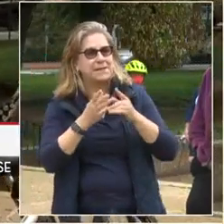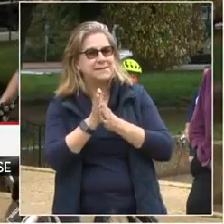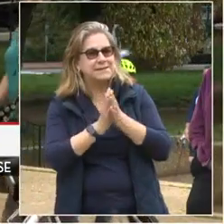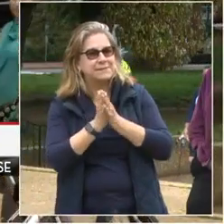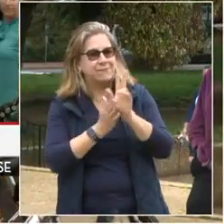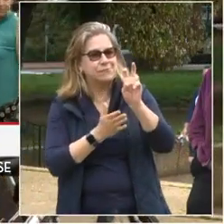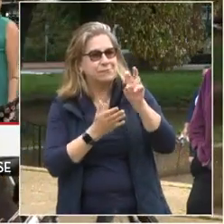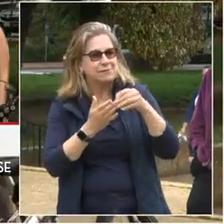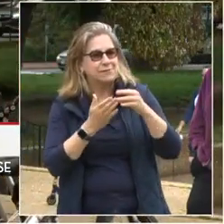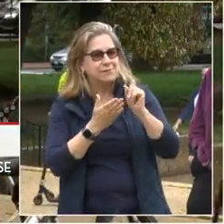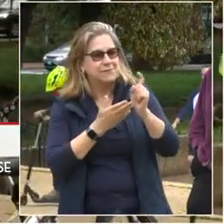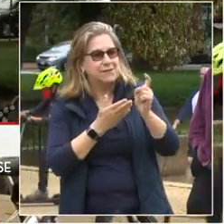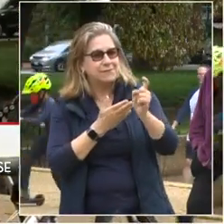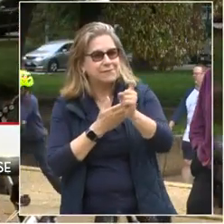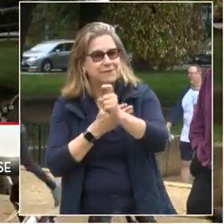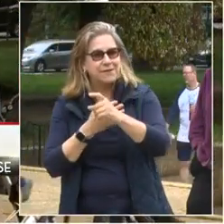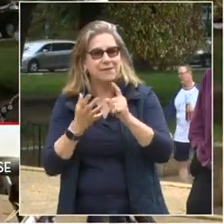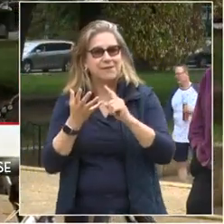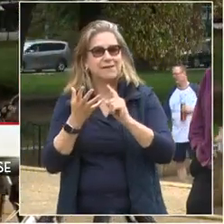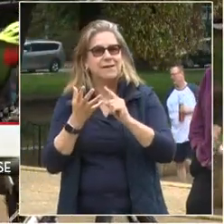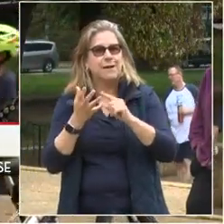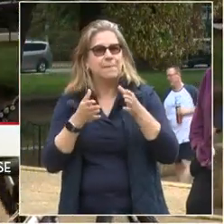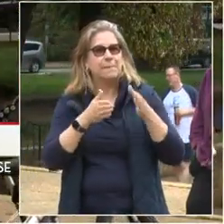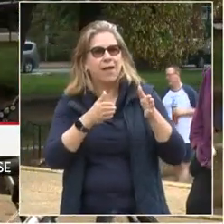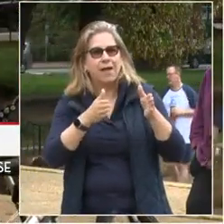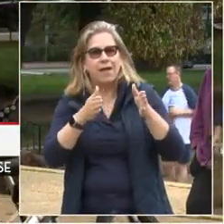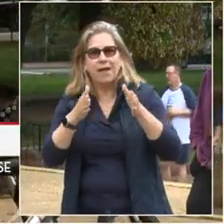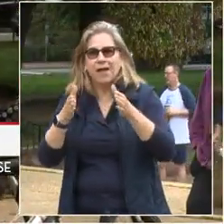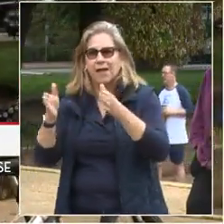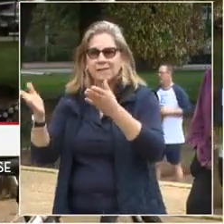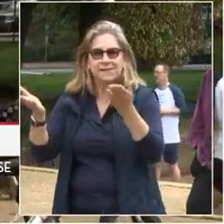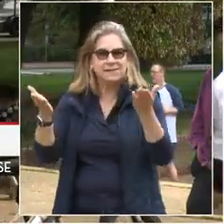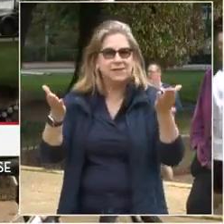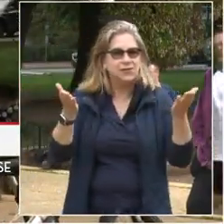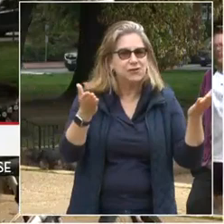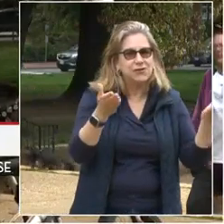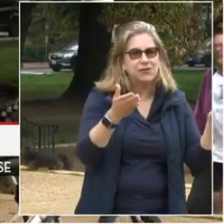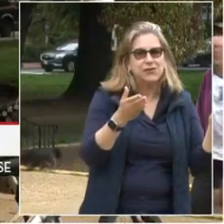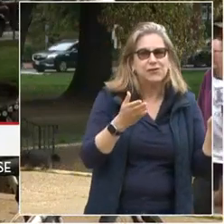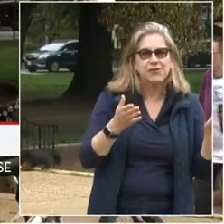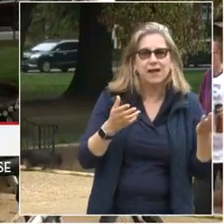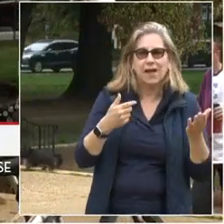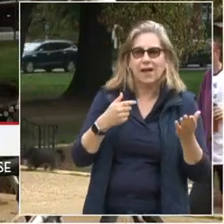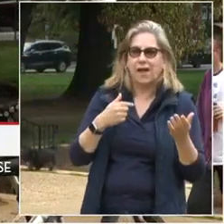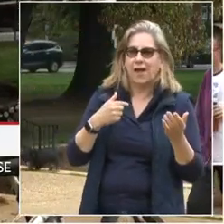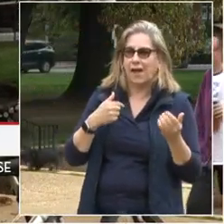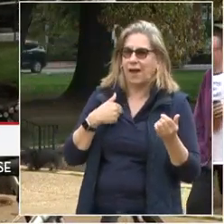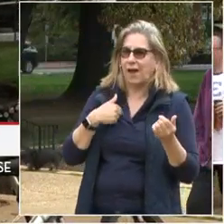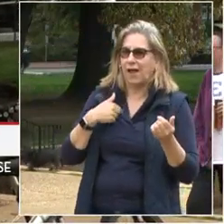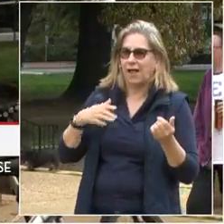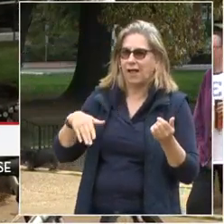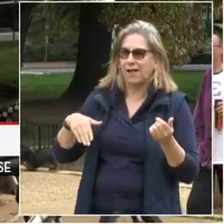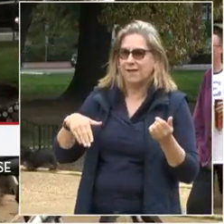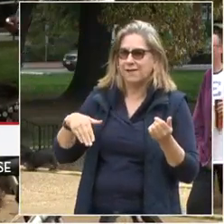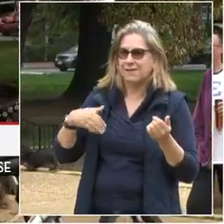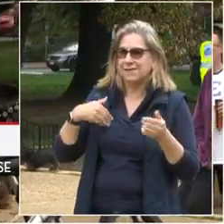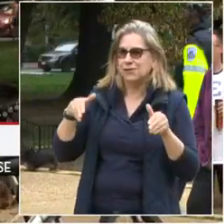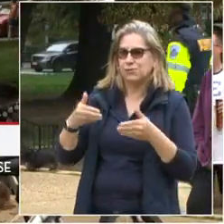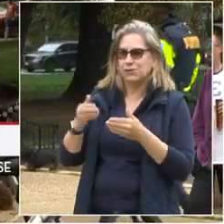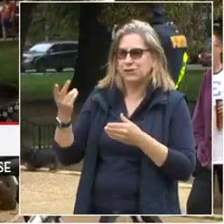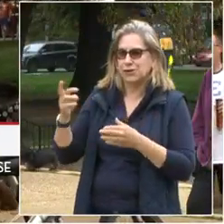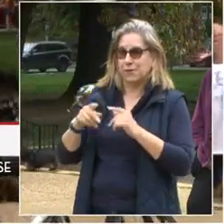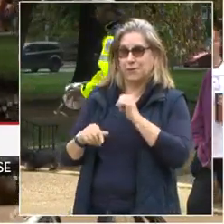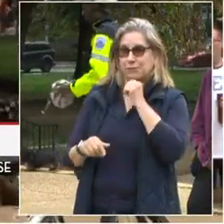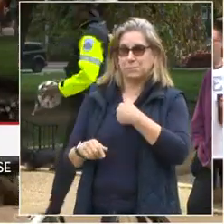and on foot safely. All right, next up, I'm actually not going to introduce the mayor because we have that honor for somebody else. A 7th grader from